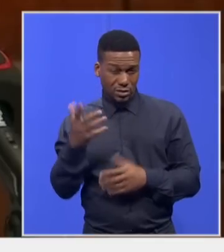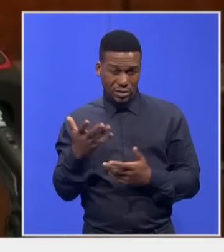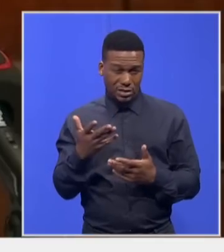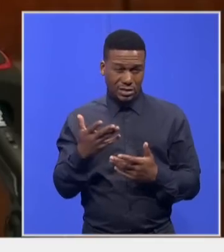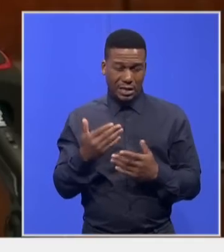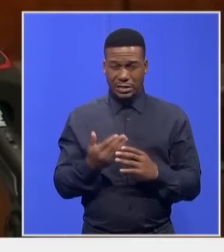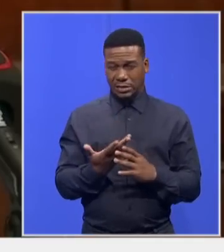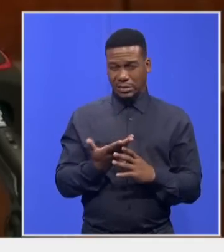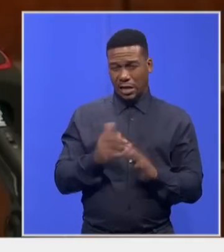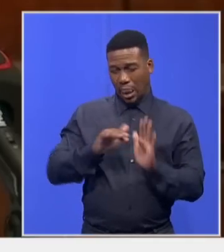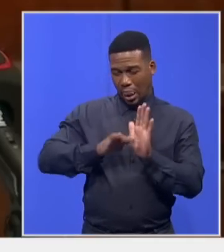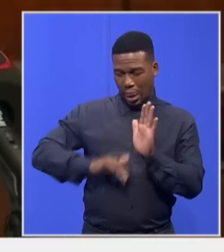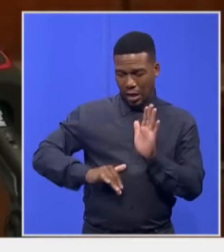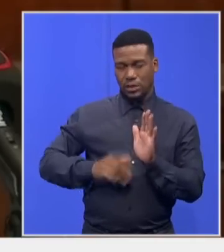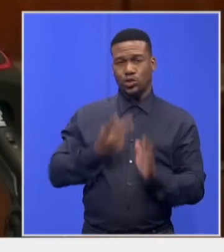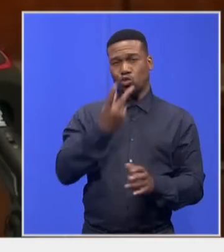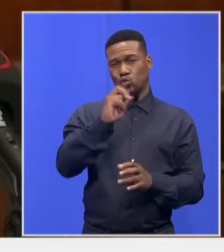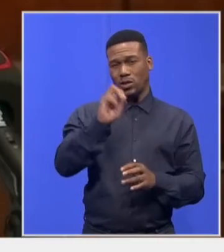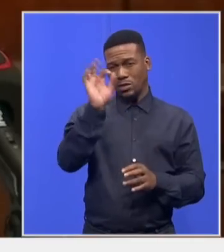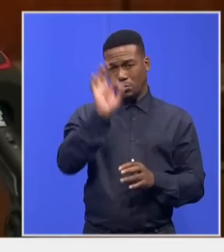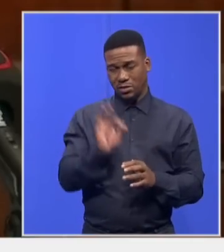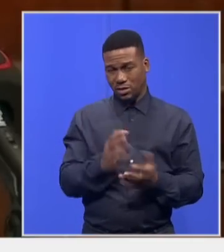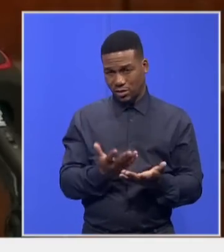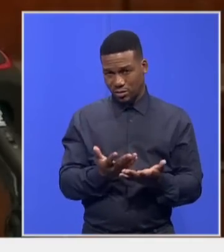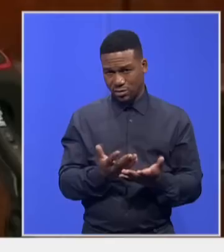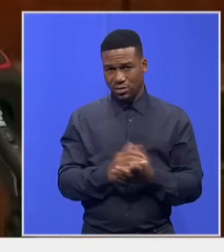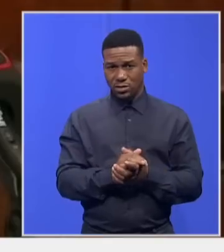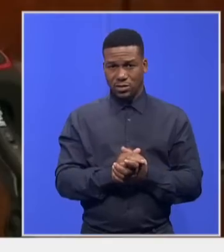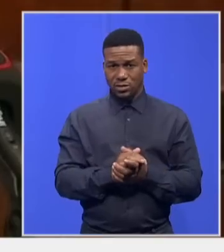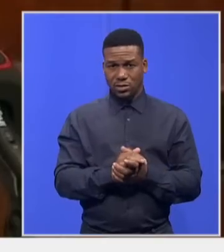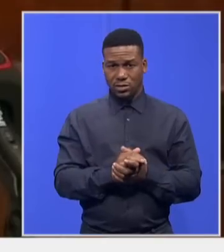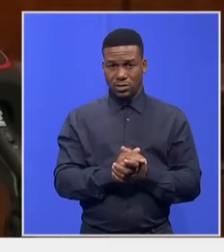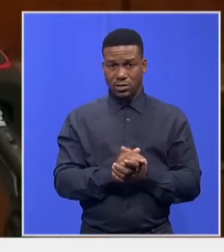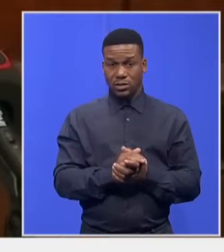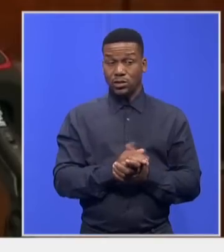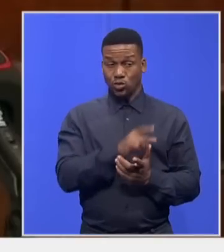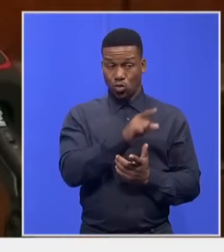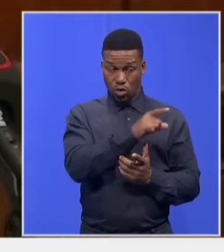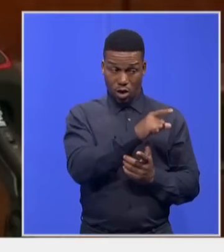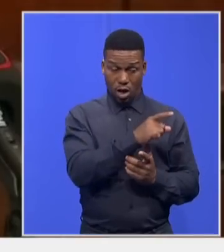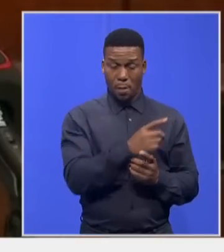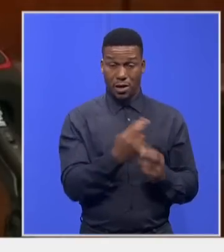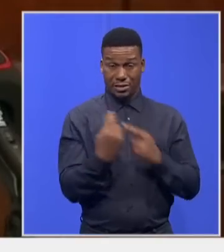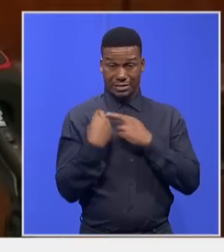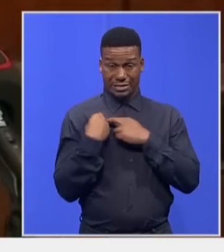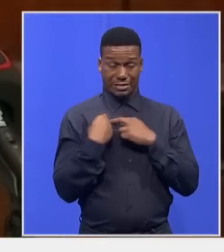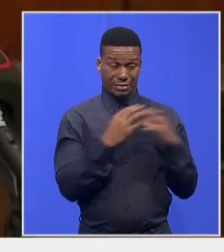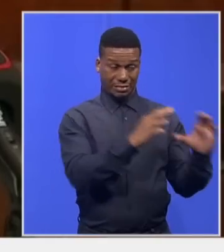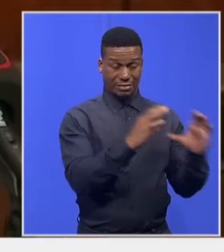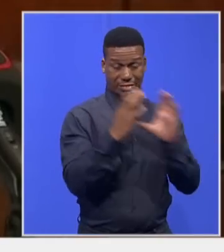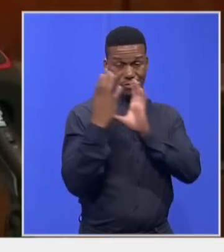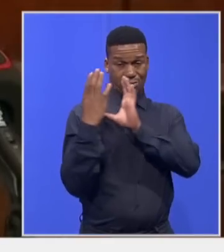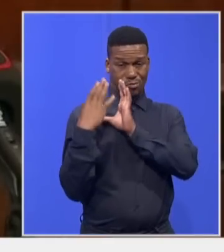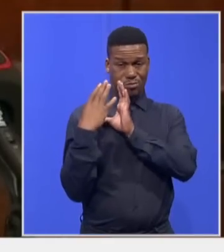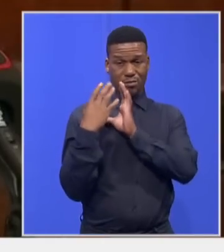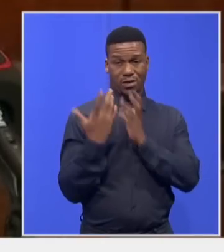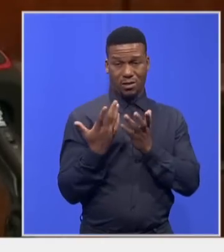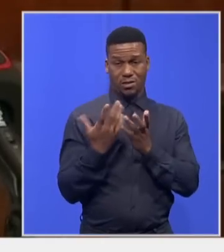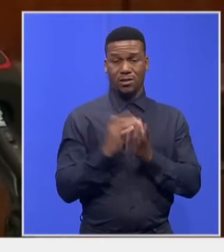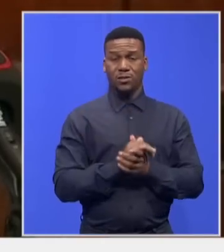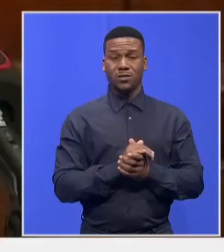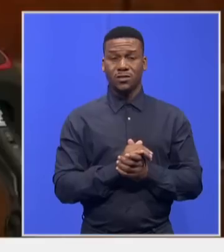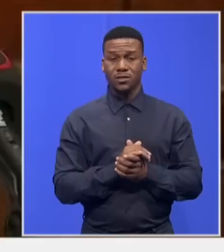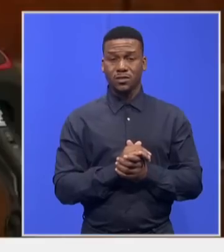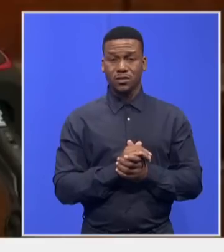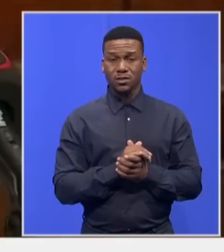20% of the installed capacity of Eskom is sitting with these two power stations. So if you were to use